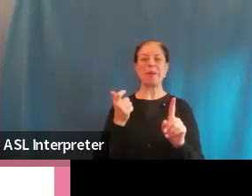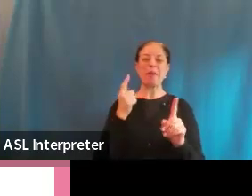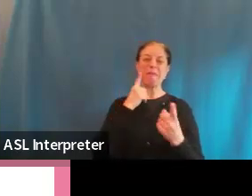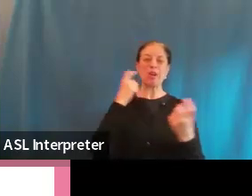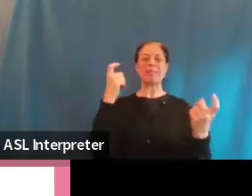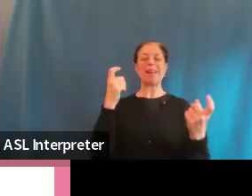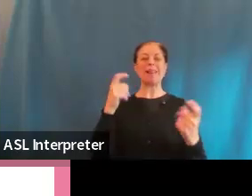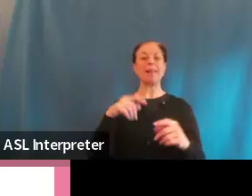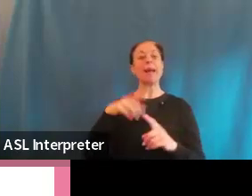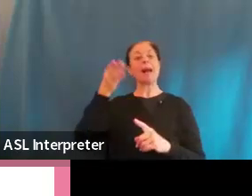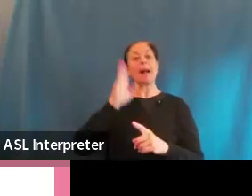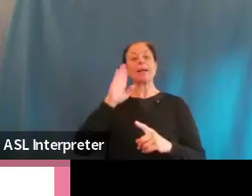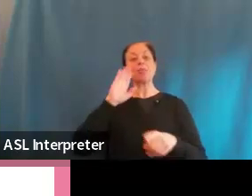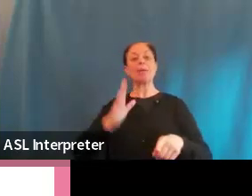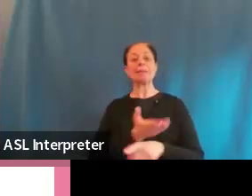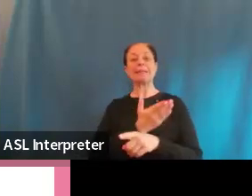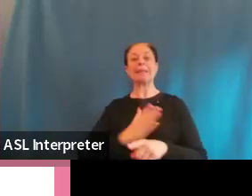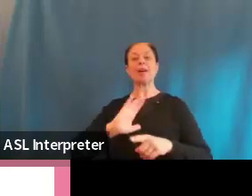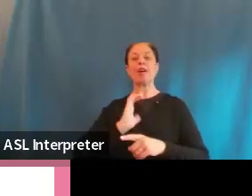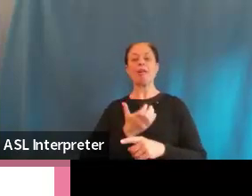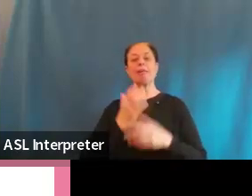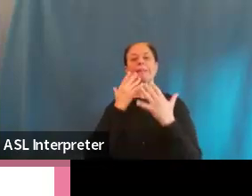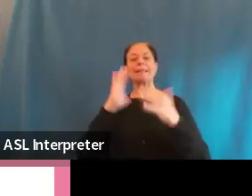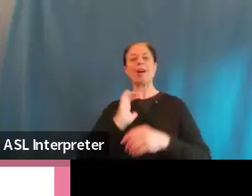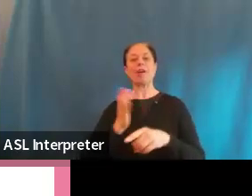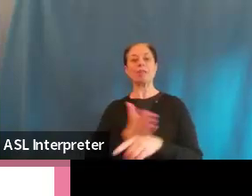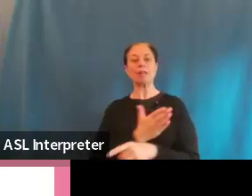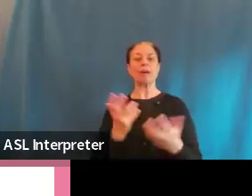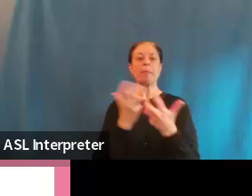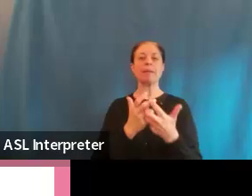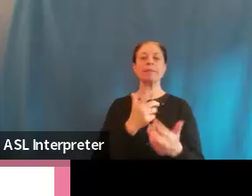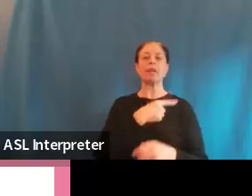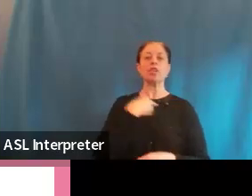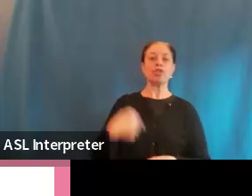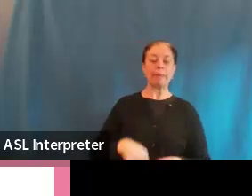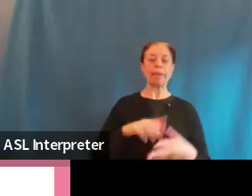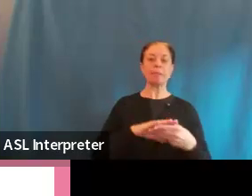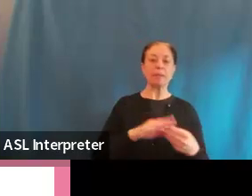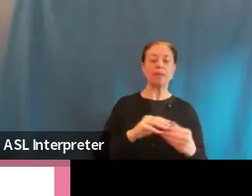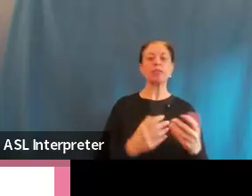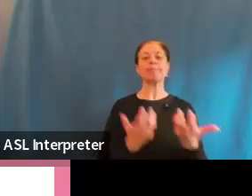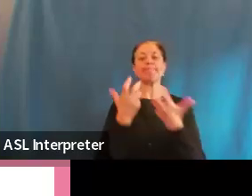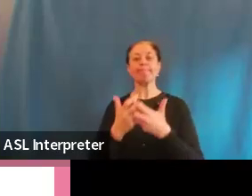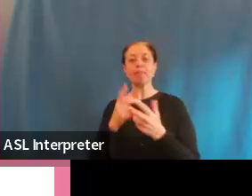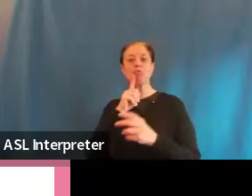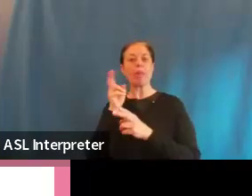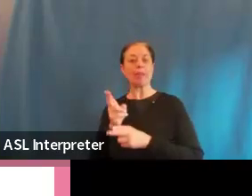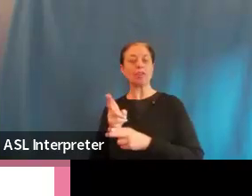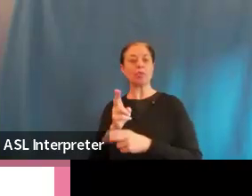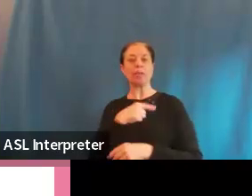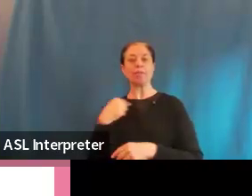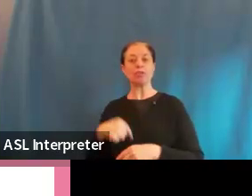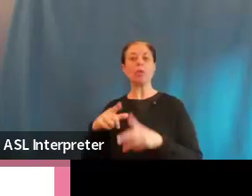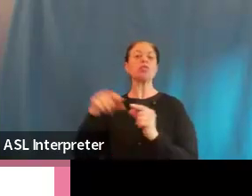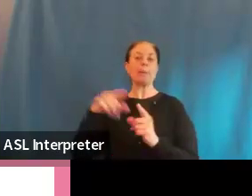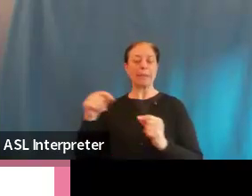tale, The Gods Will Sing Our Song. This blends Japanese mythology with a real history of Japanese